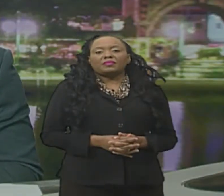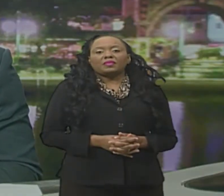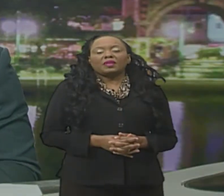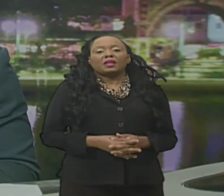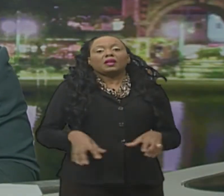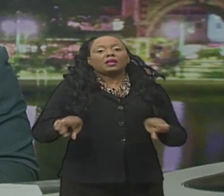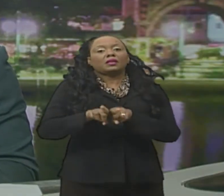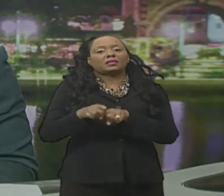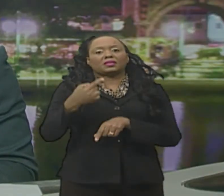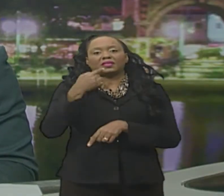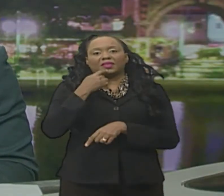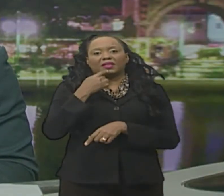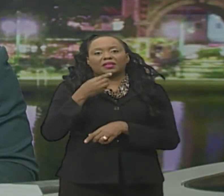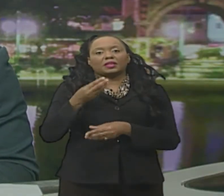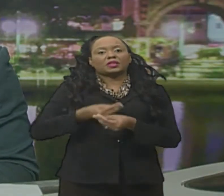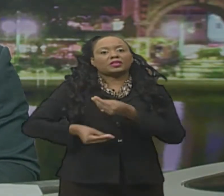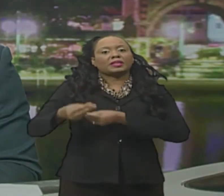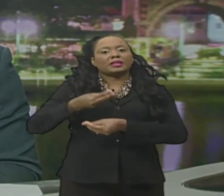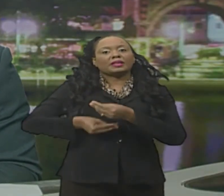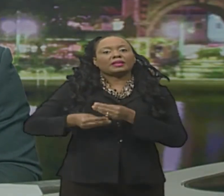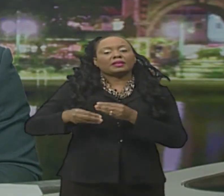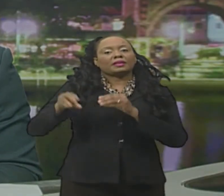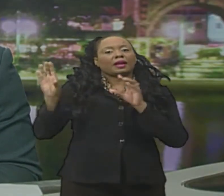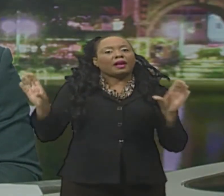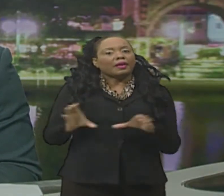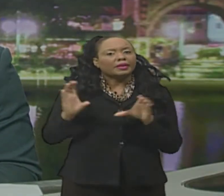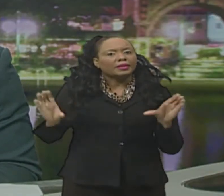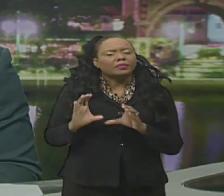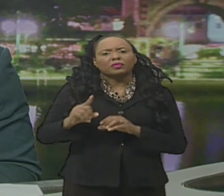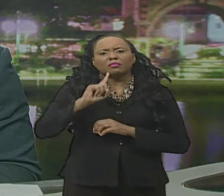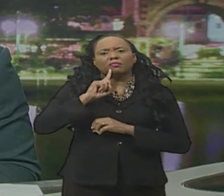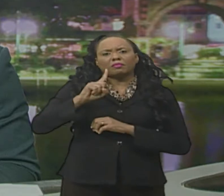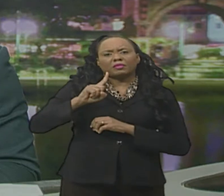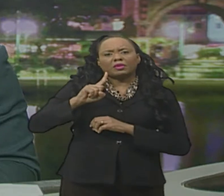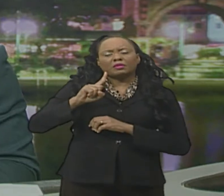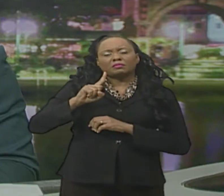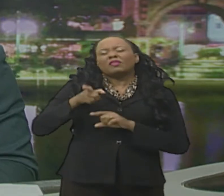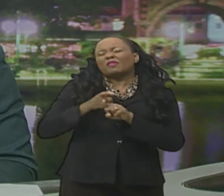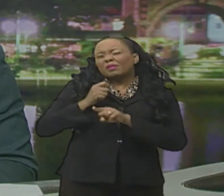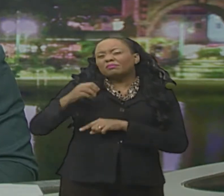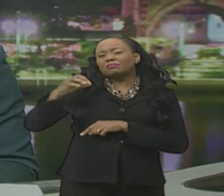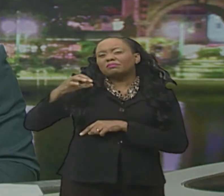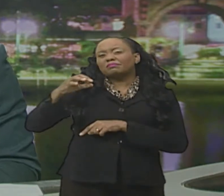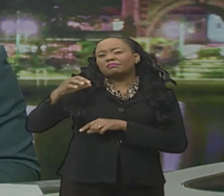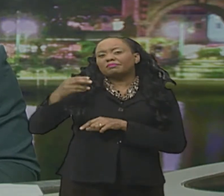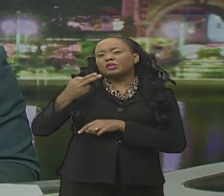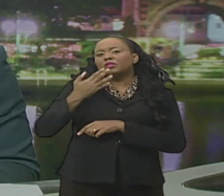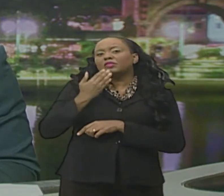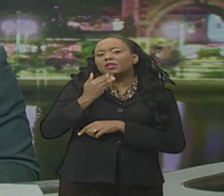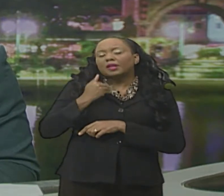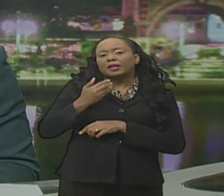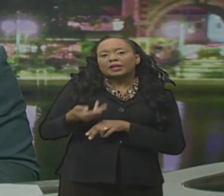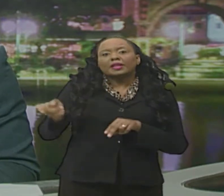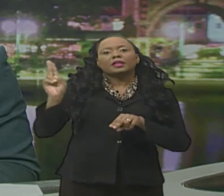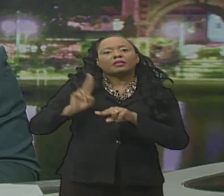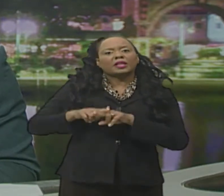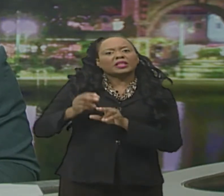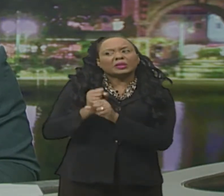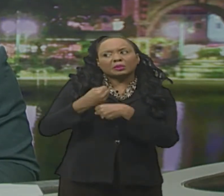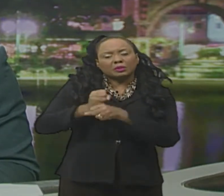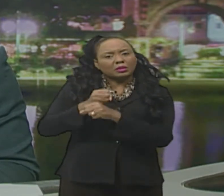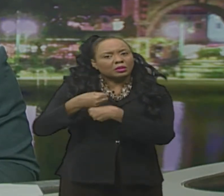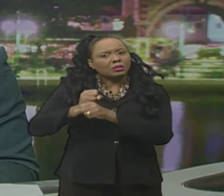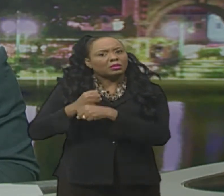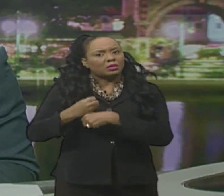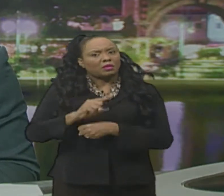The governor says traded sector activity benefited from increased sugarcane production, which actually enabled a modest